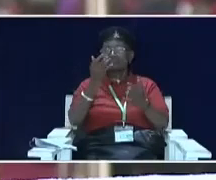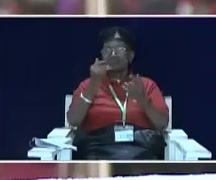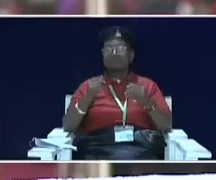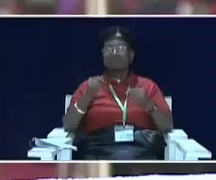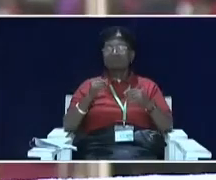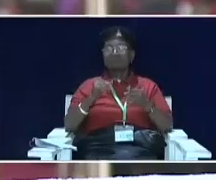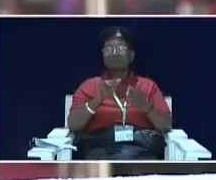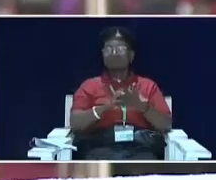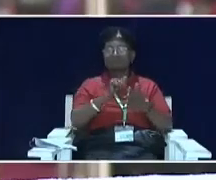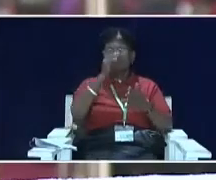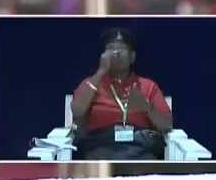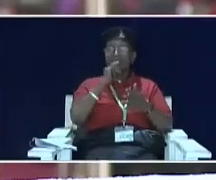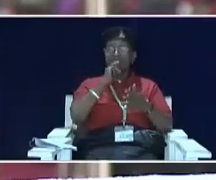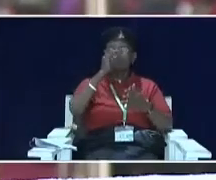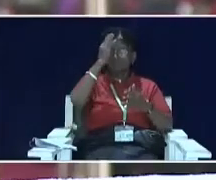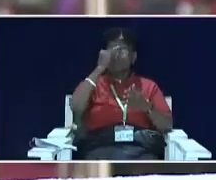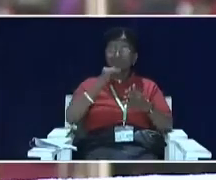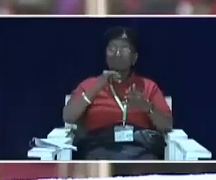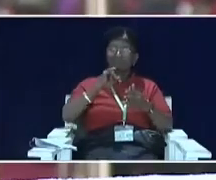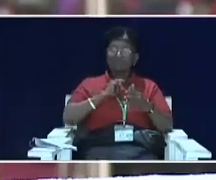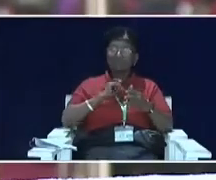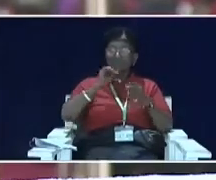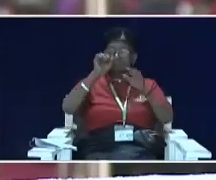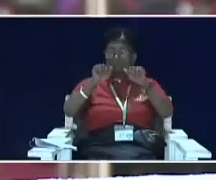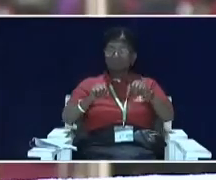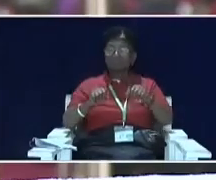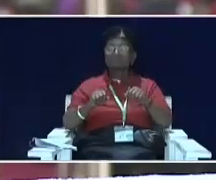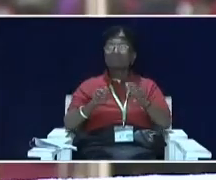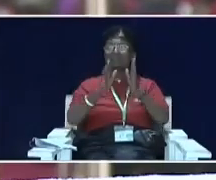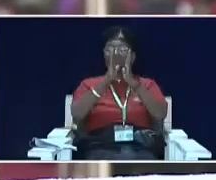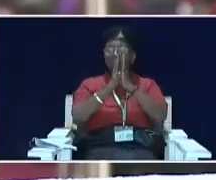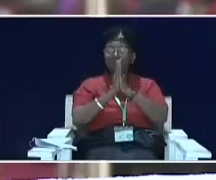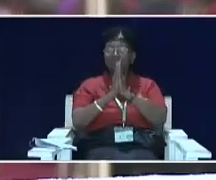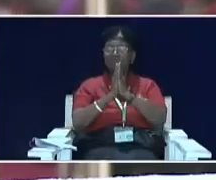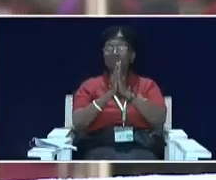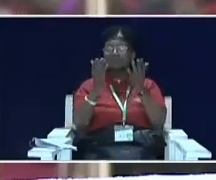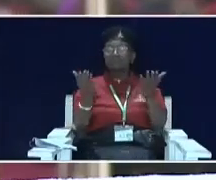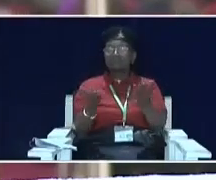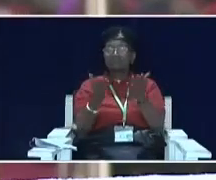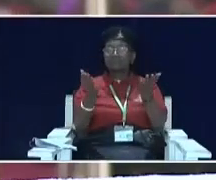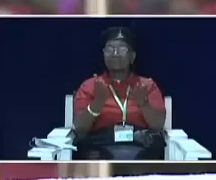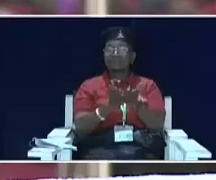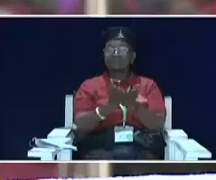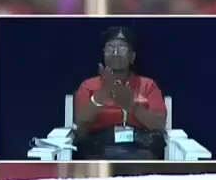And that's why I can pray here, right now.